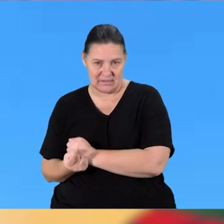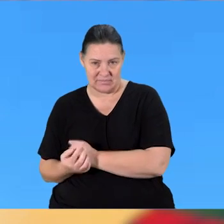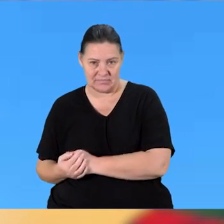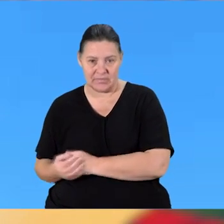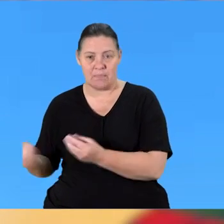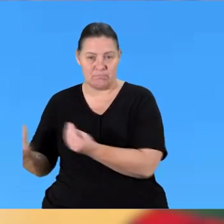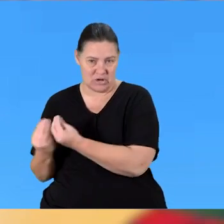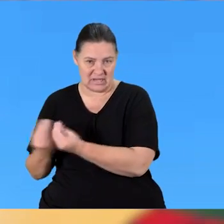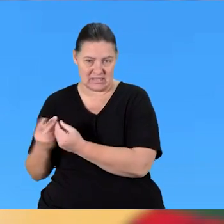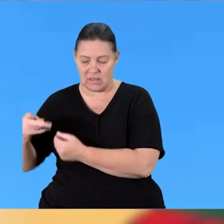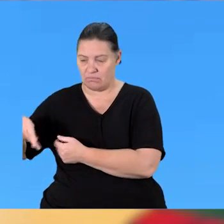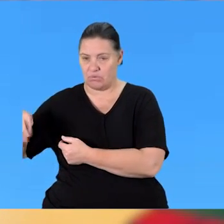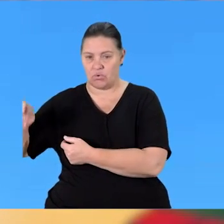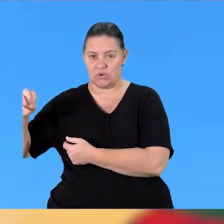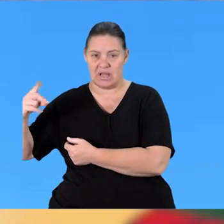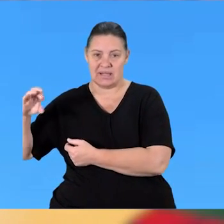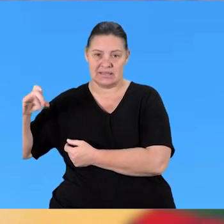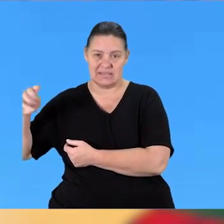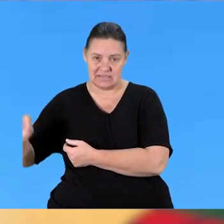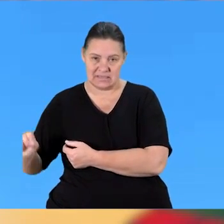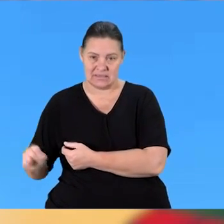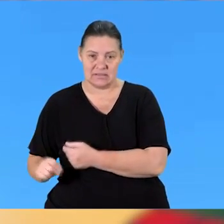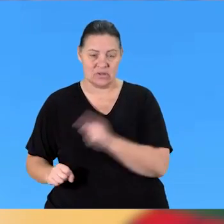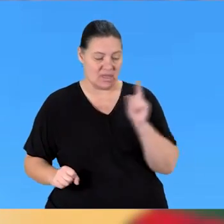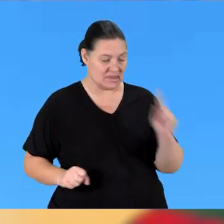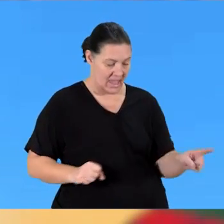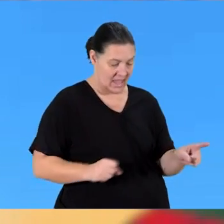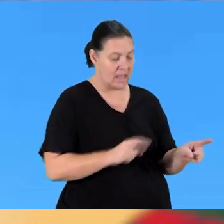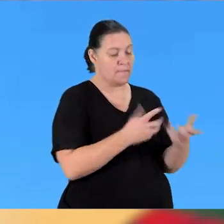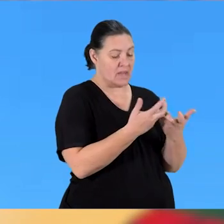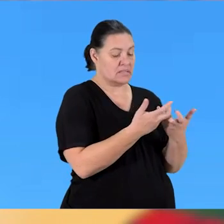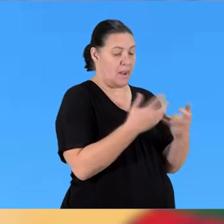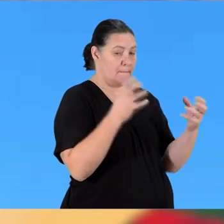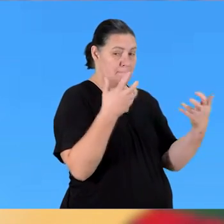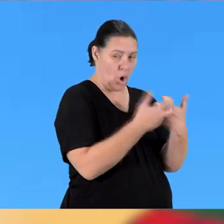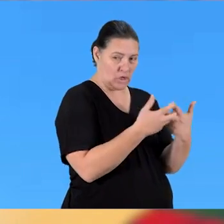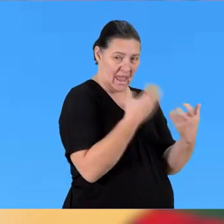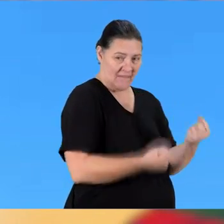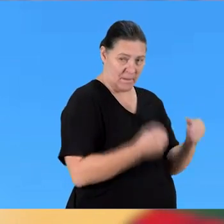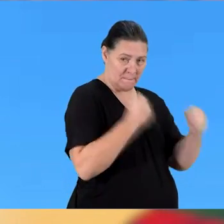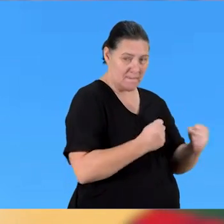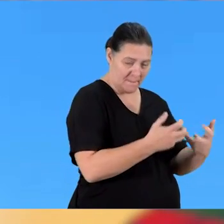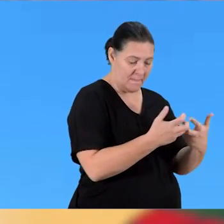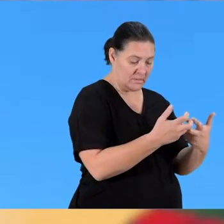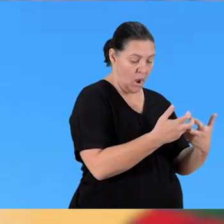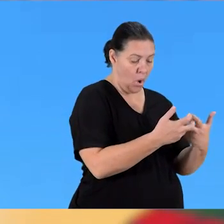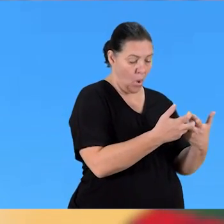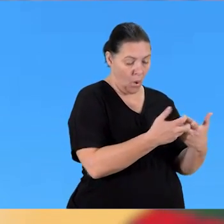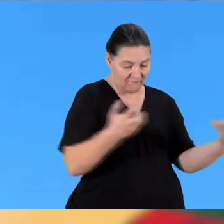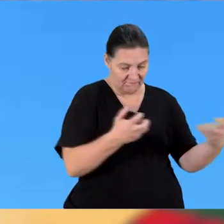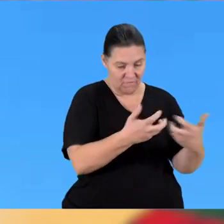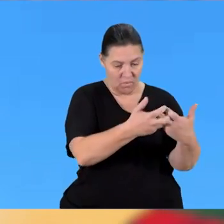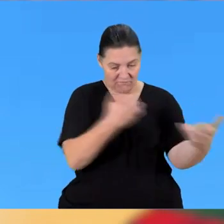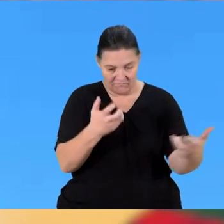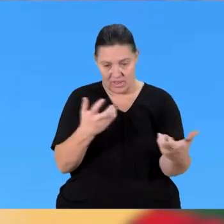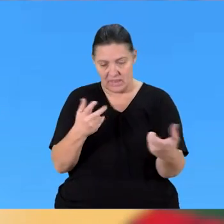starting substance, they need to break the existing bonds and form new bonds, and then that's only then that you can form the